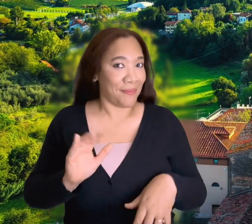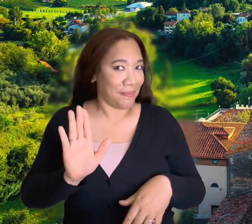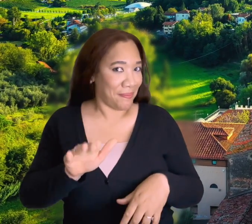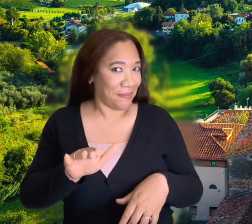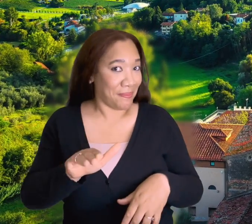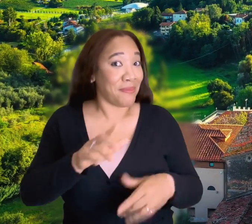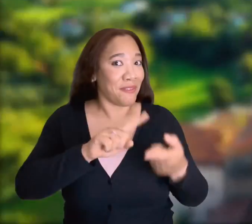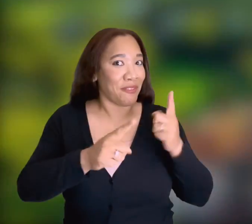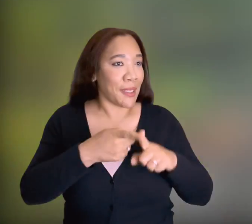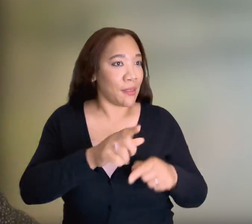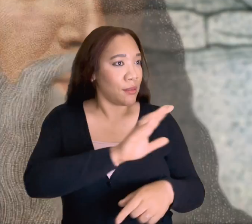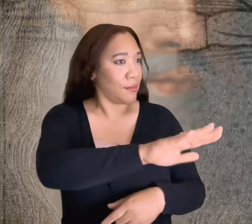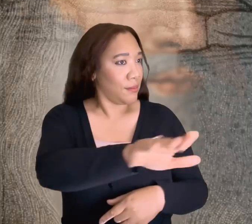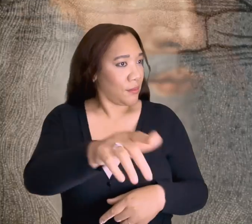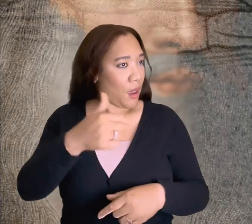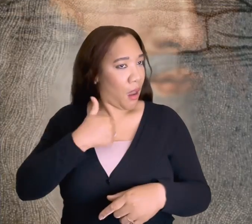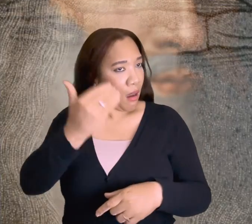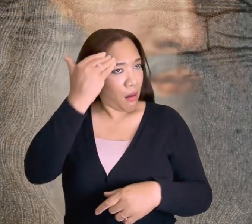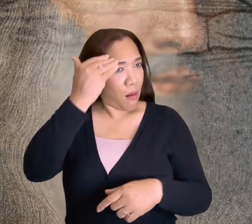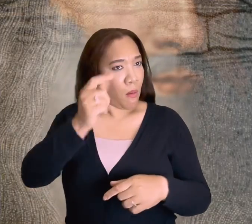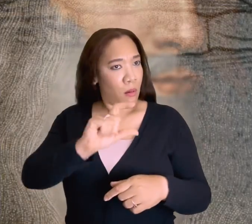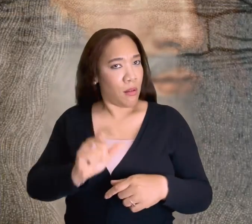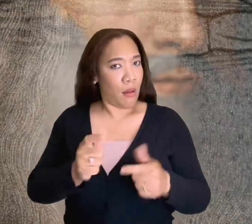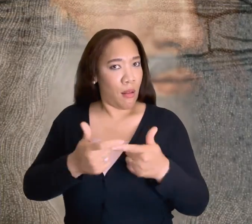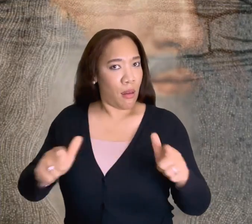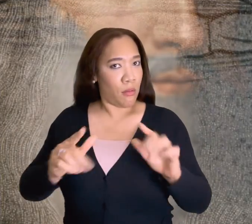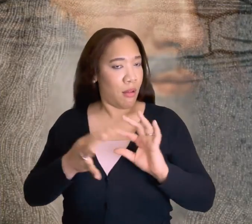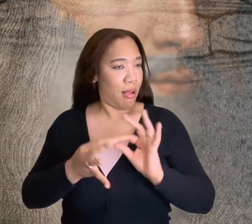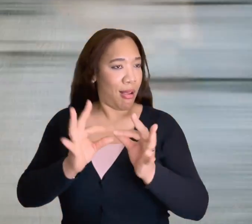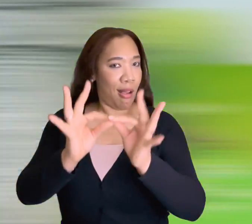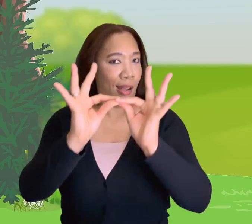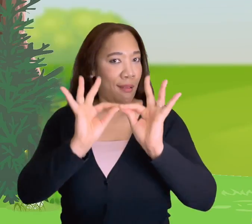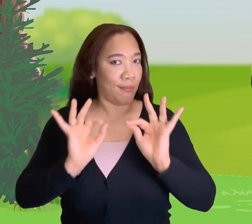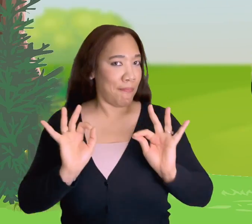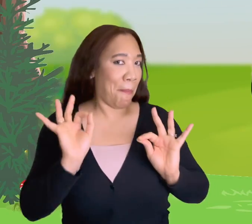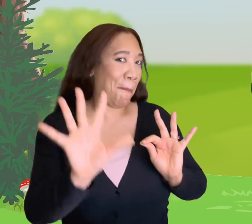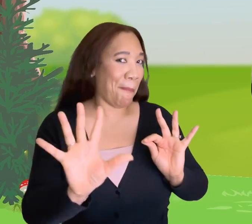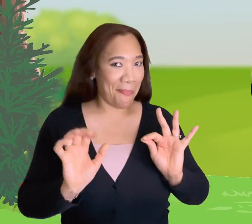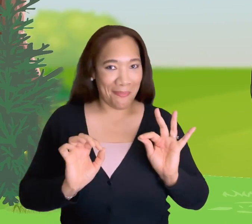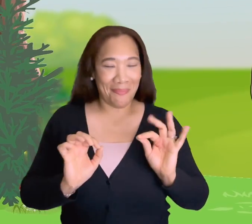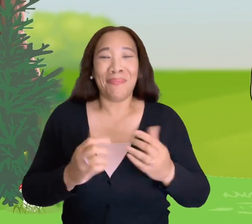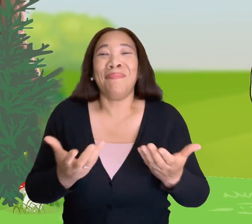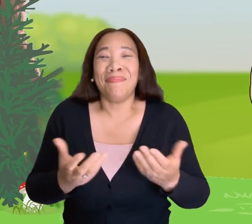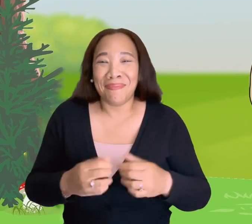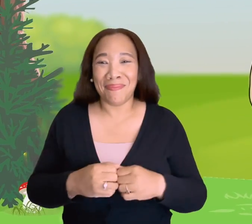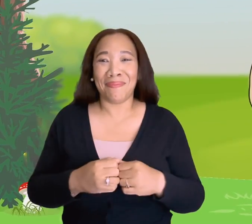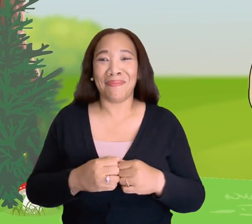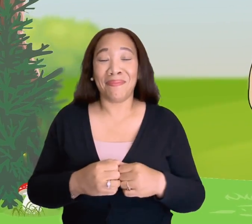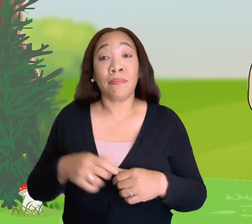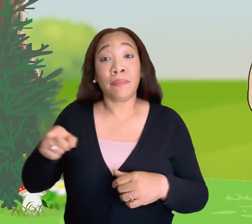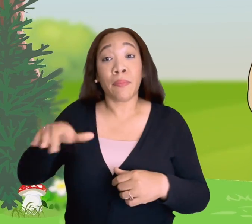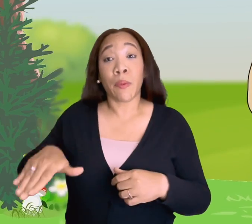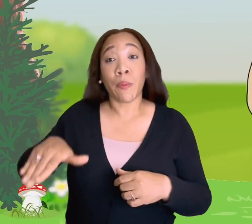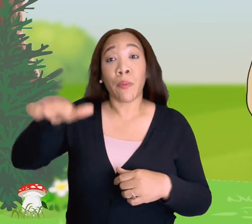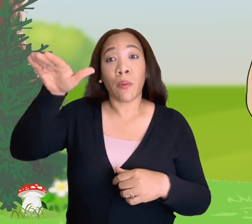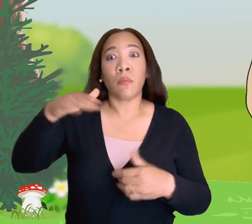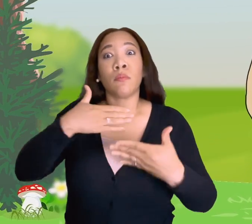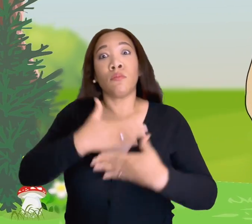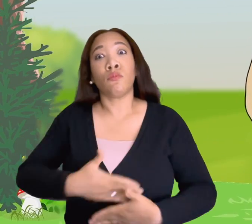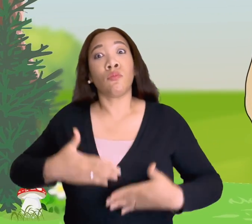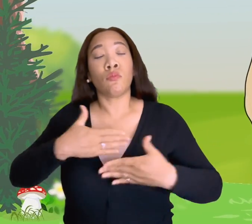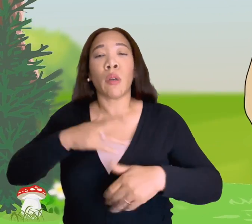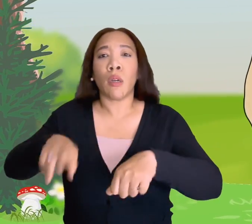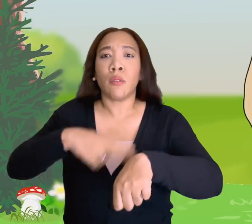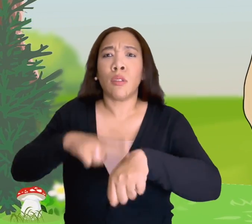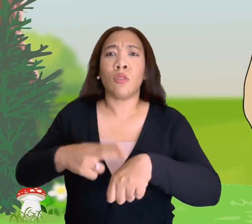can tell your friends you know a little Italian. And a fun fact. As a kid, Leonardo loved being out in